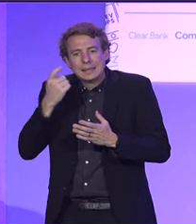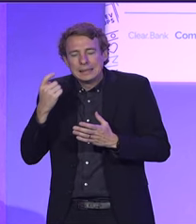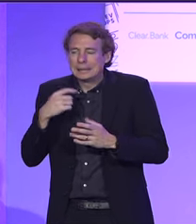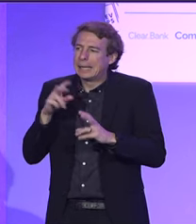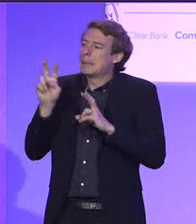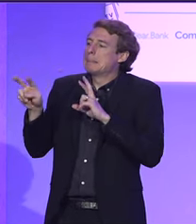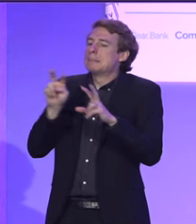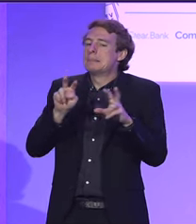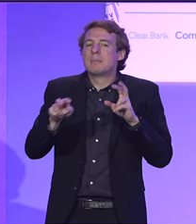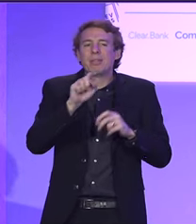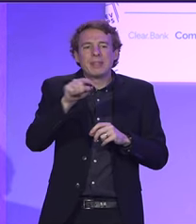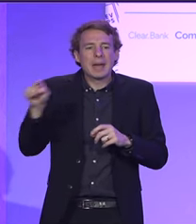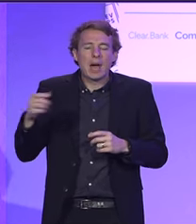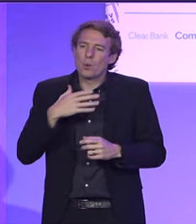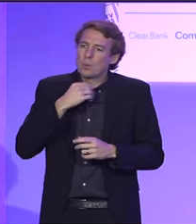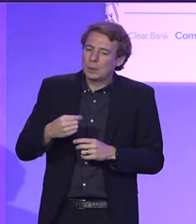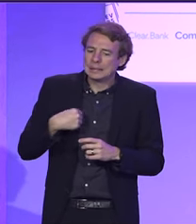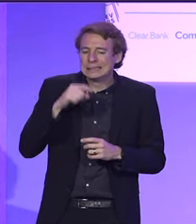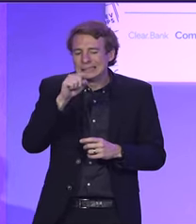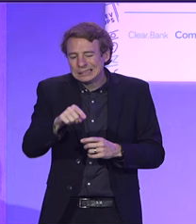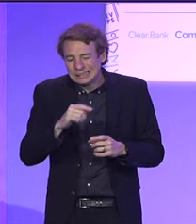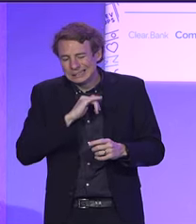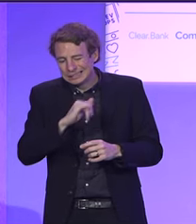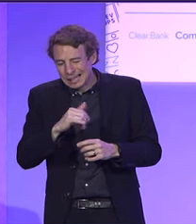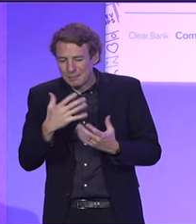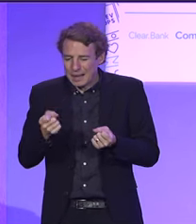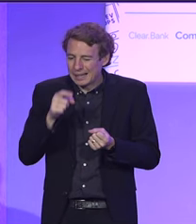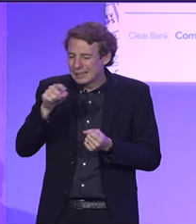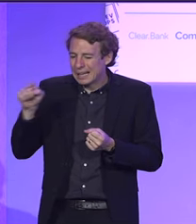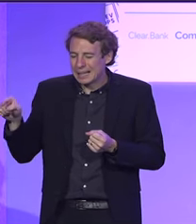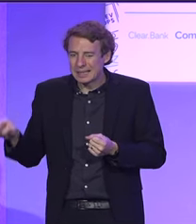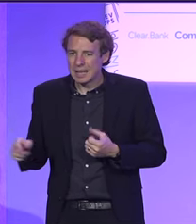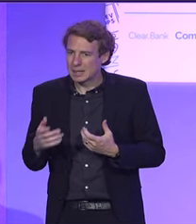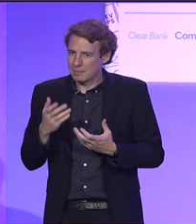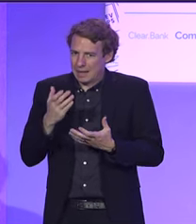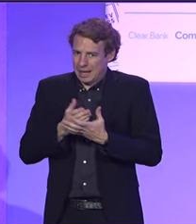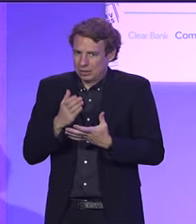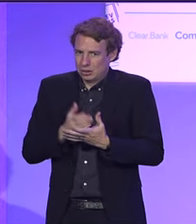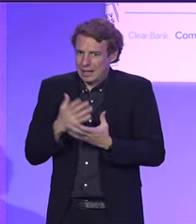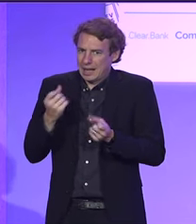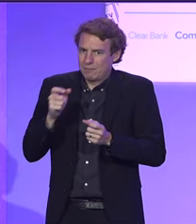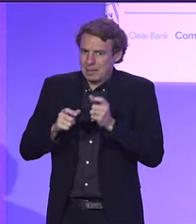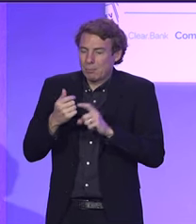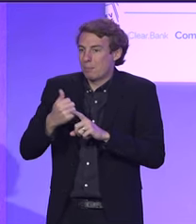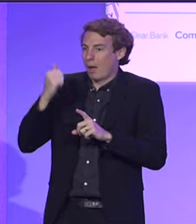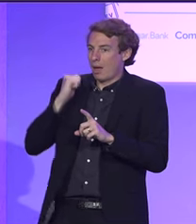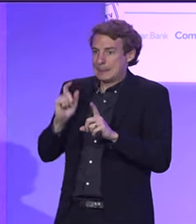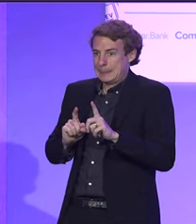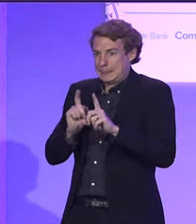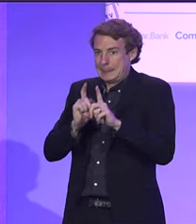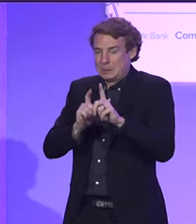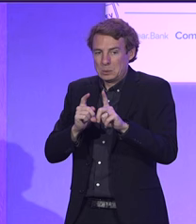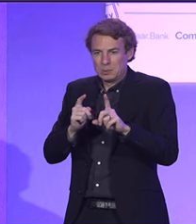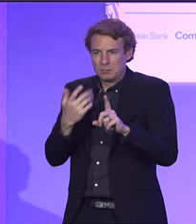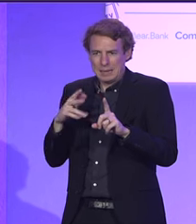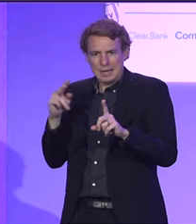them. If only I knew what they knew. And we forget to realize that there are people climbing up the mountain who are behind you who actually think that about you. So